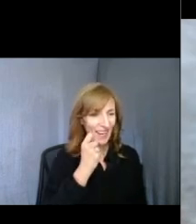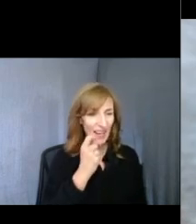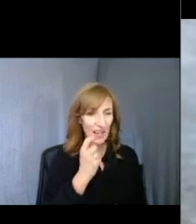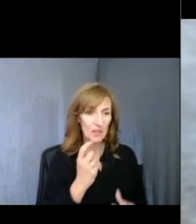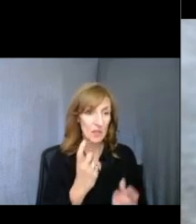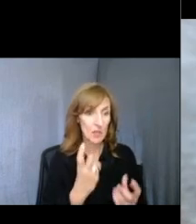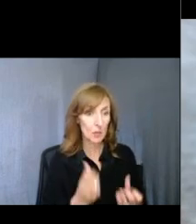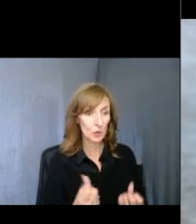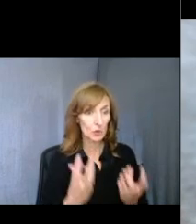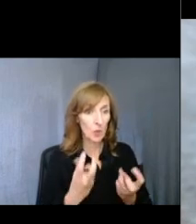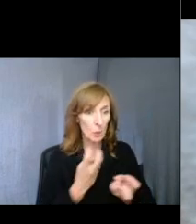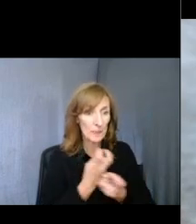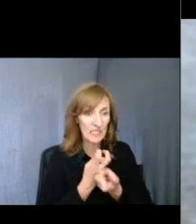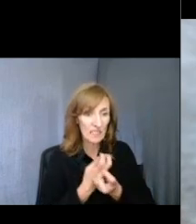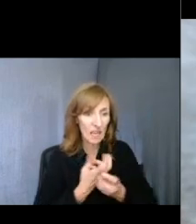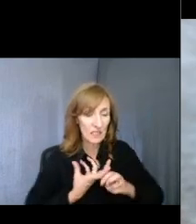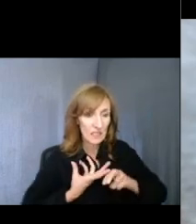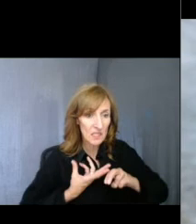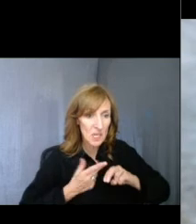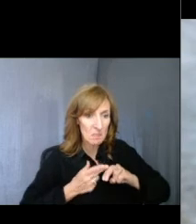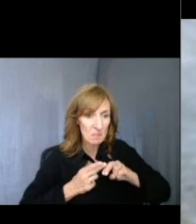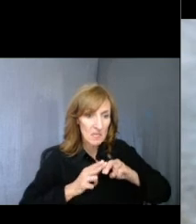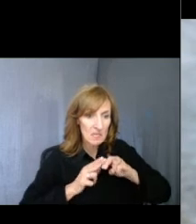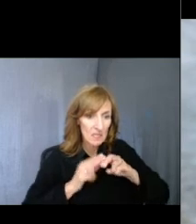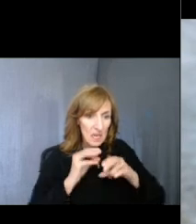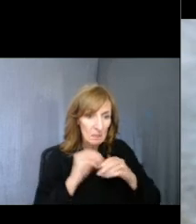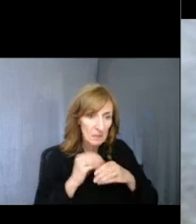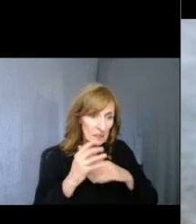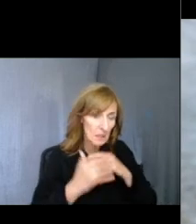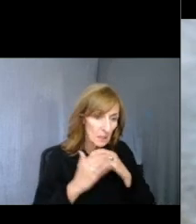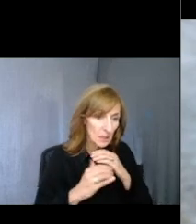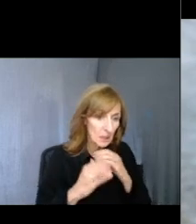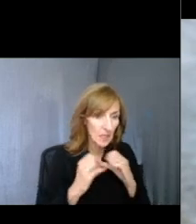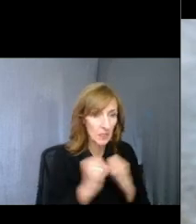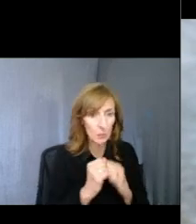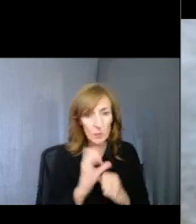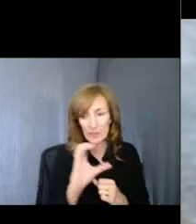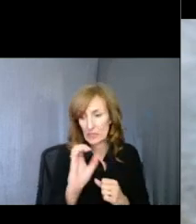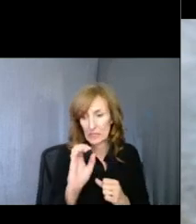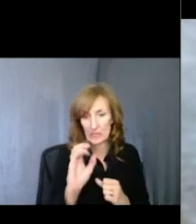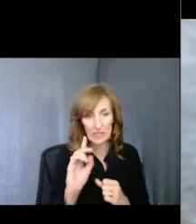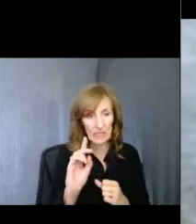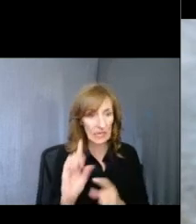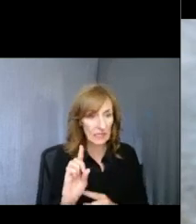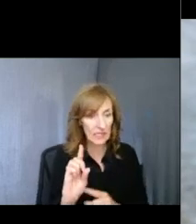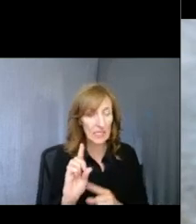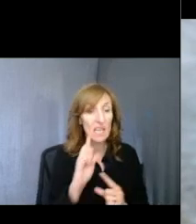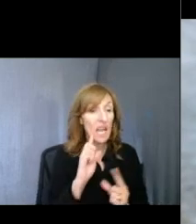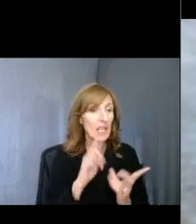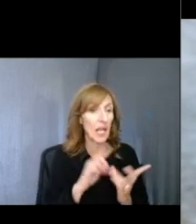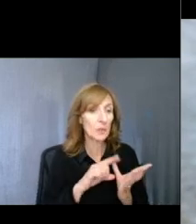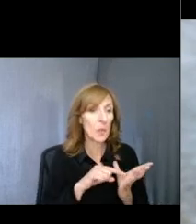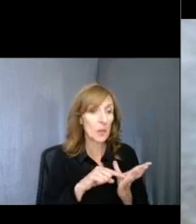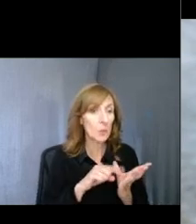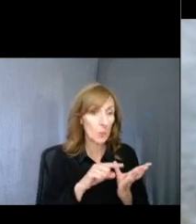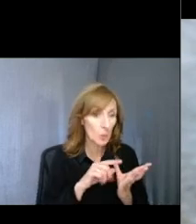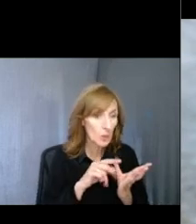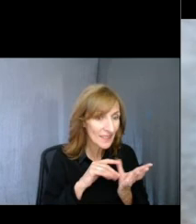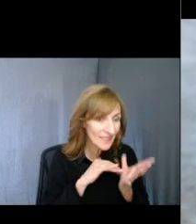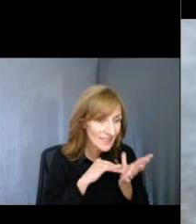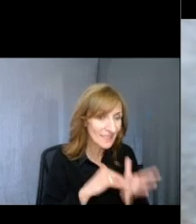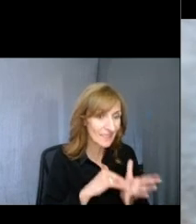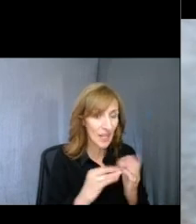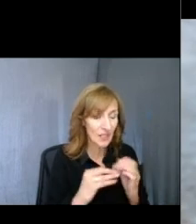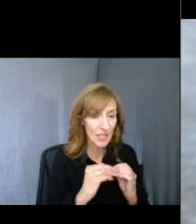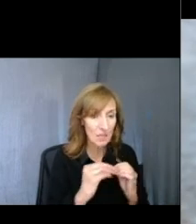building up in the blood, and that's another thing that we've been studying is all these uremic toxins, and how do we stop them? How could we stop